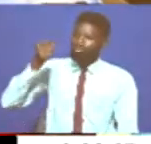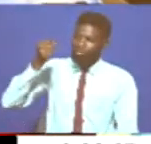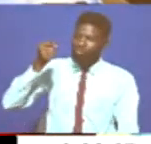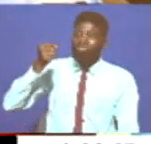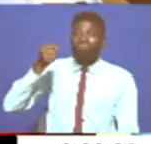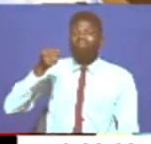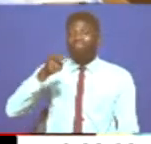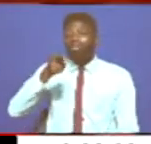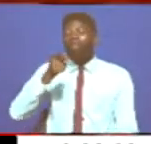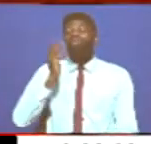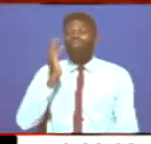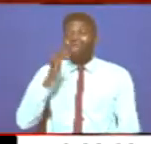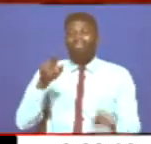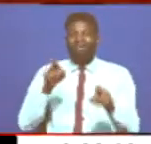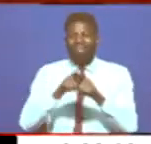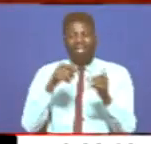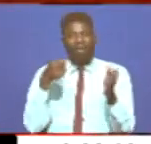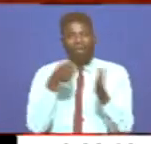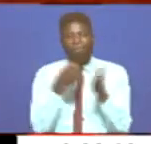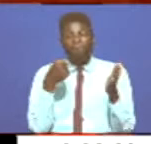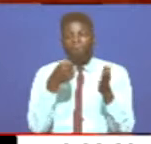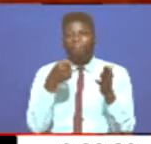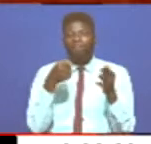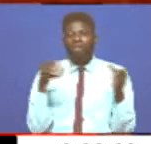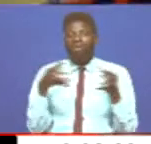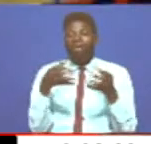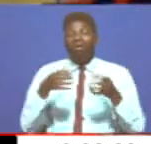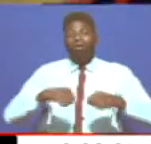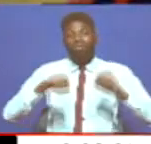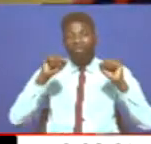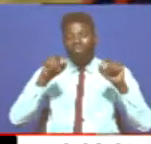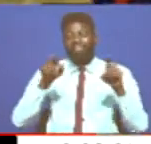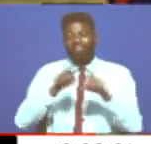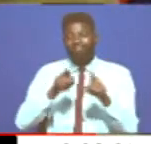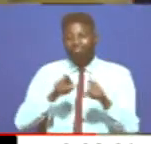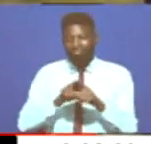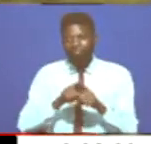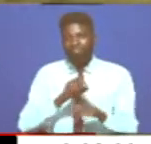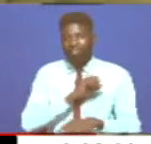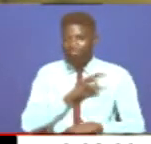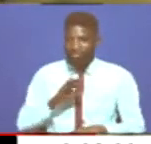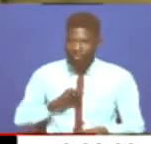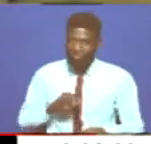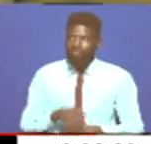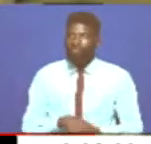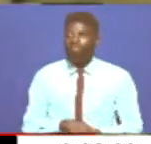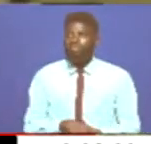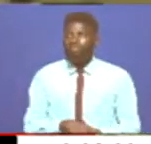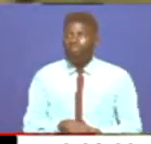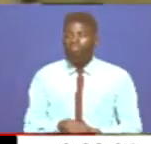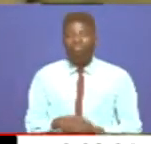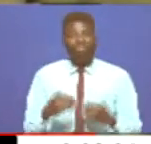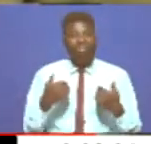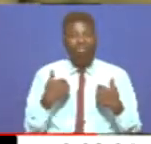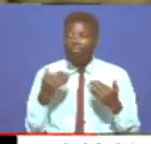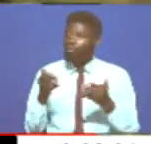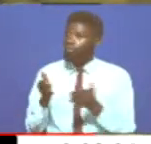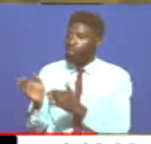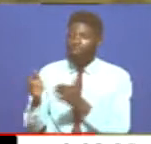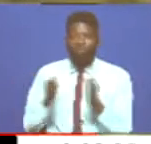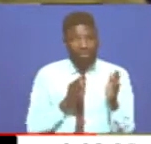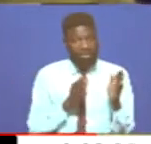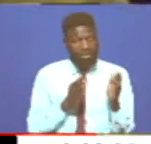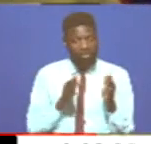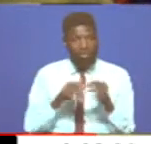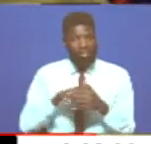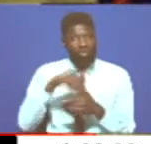have an impact on employers and employees. There is no two-way out